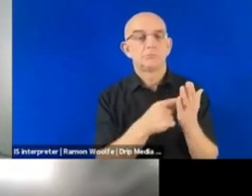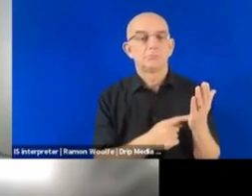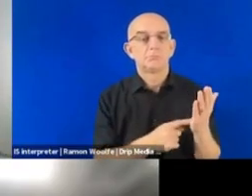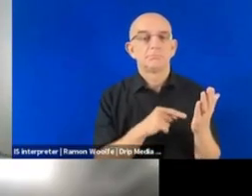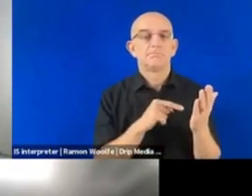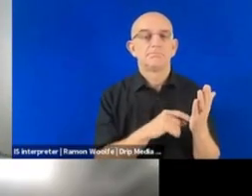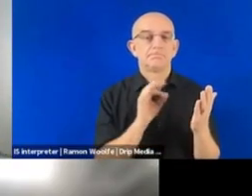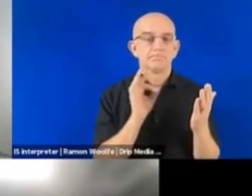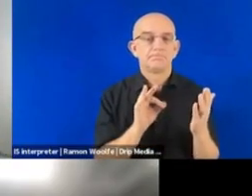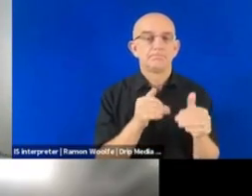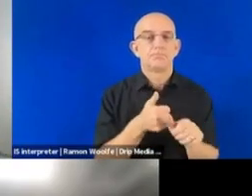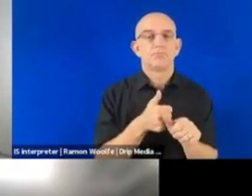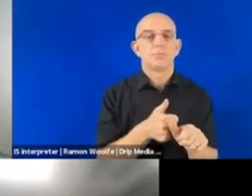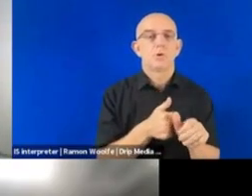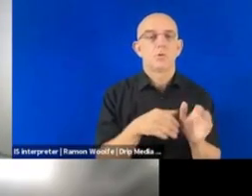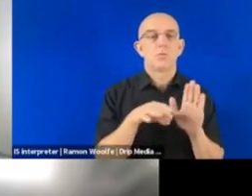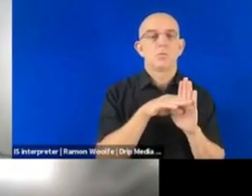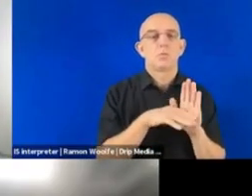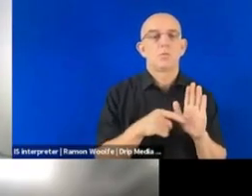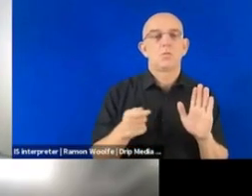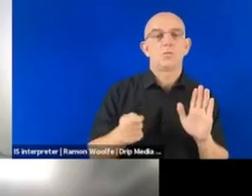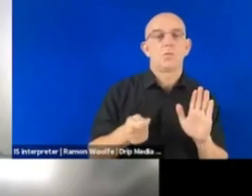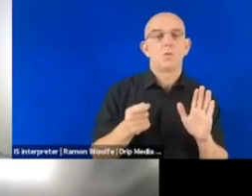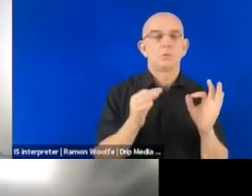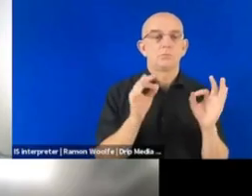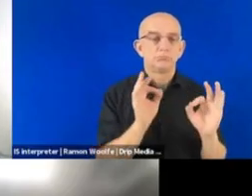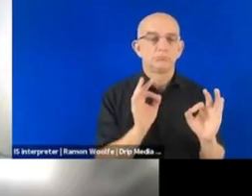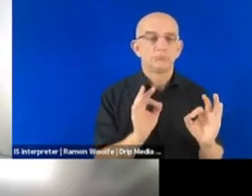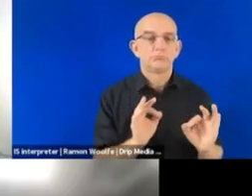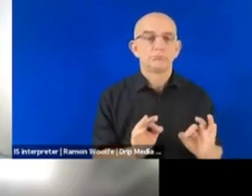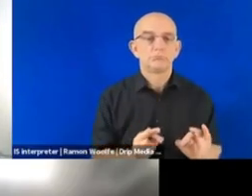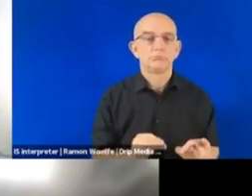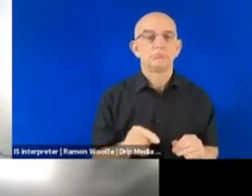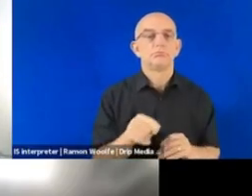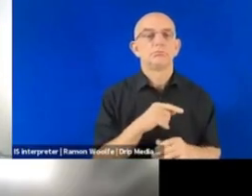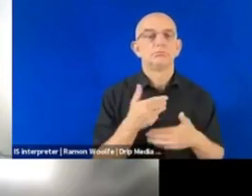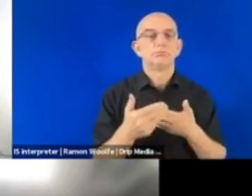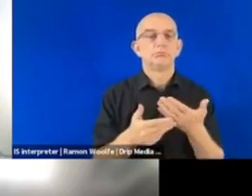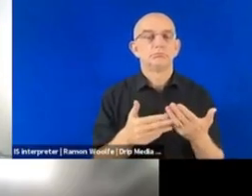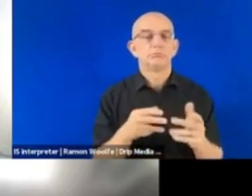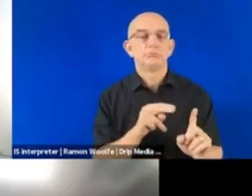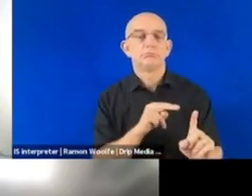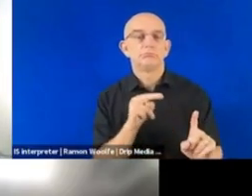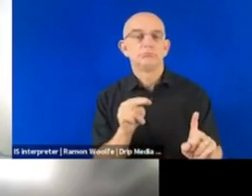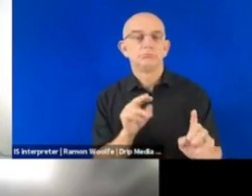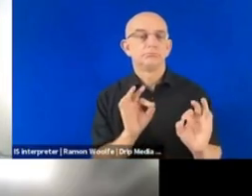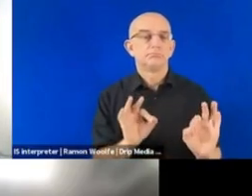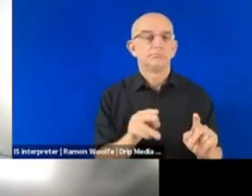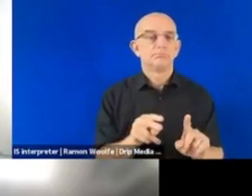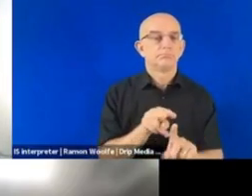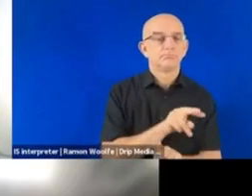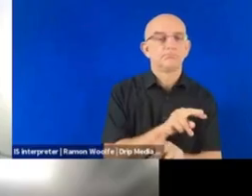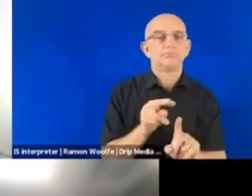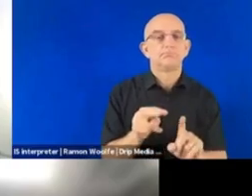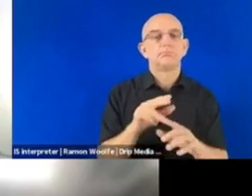the other objectives we have, we want to make sure that the workforce that we send into the field is able to